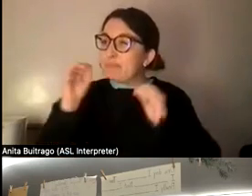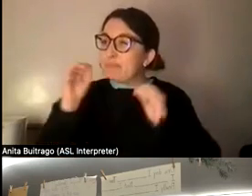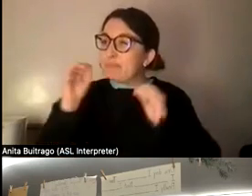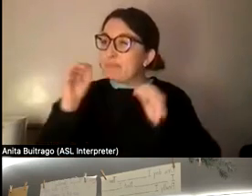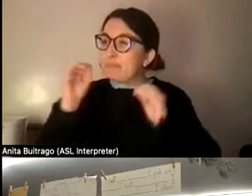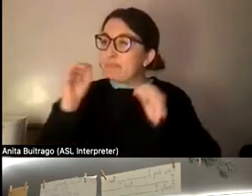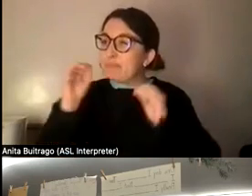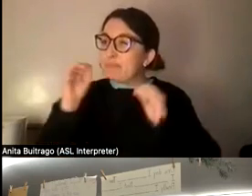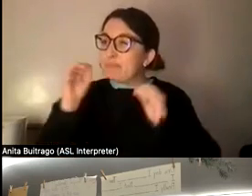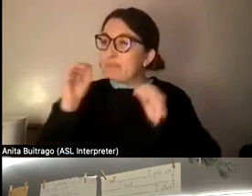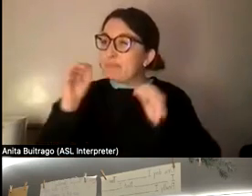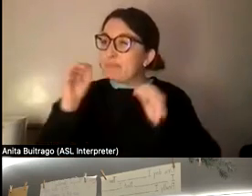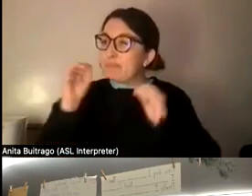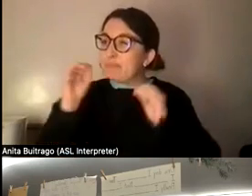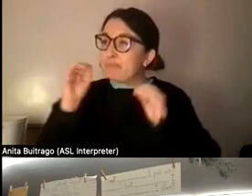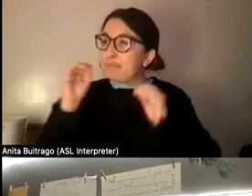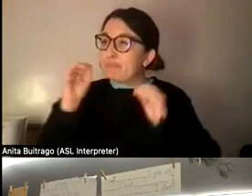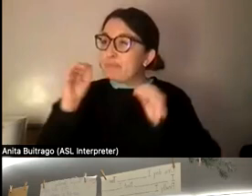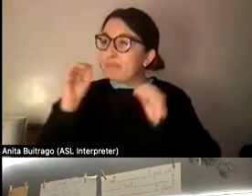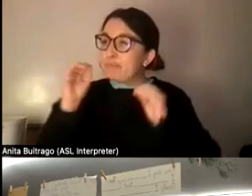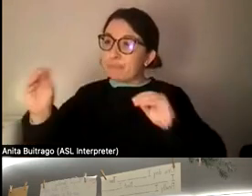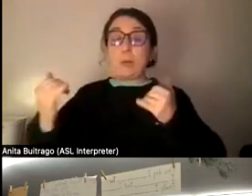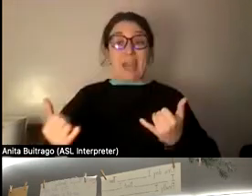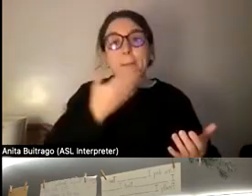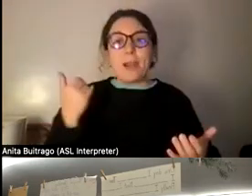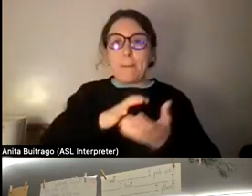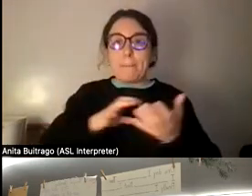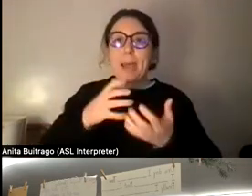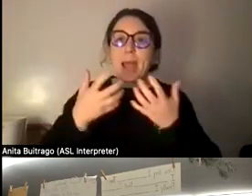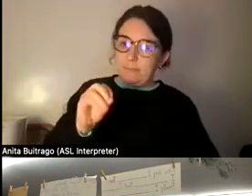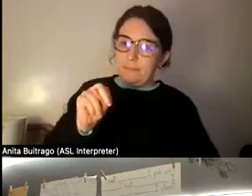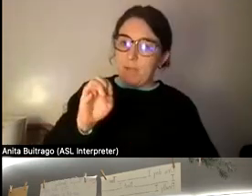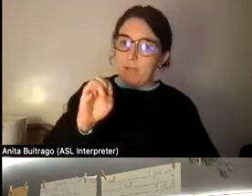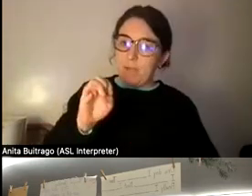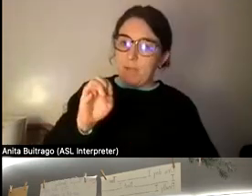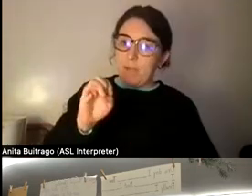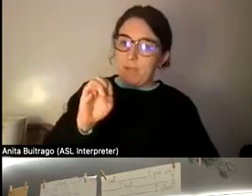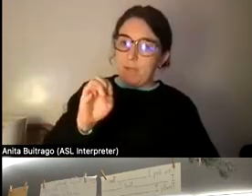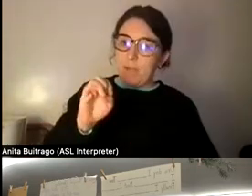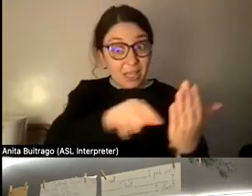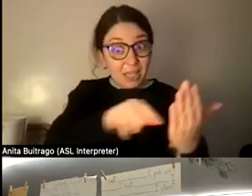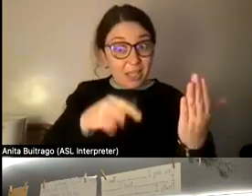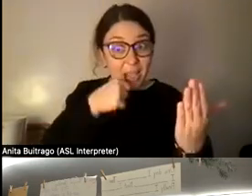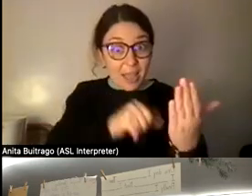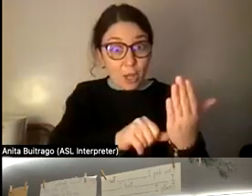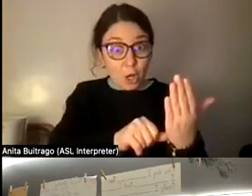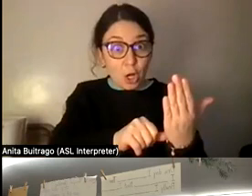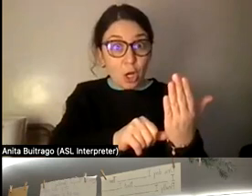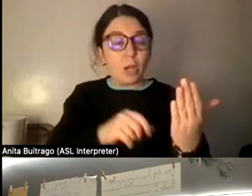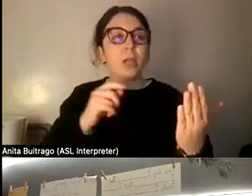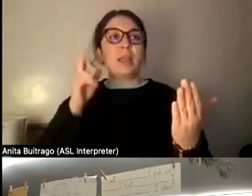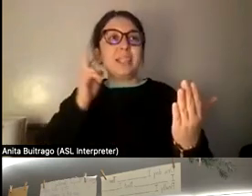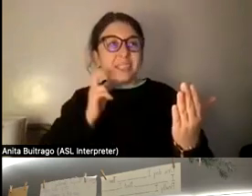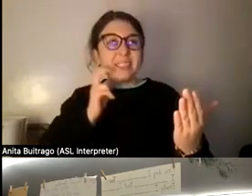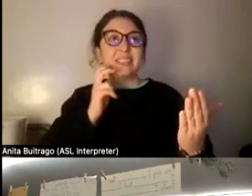with phonics so that they can see the letters at the same time they're hearing the sounds and thinking about the sounds. That the research is showing that that's